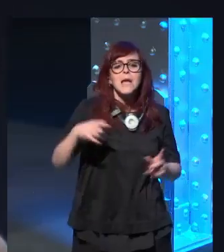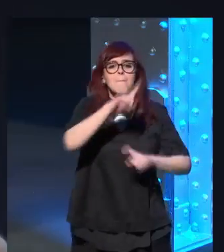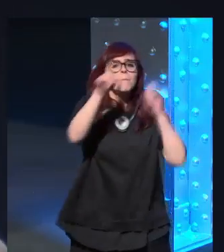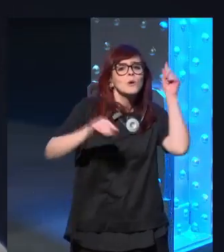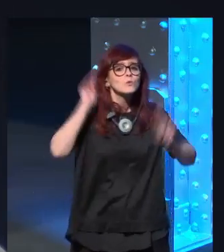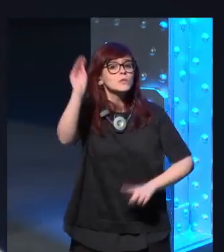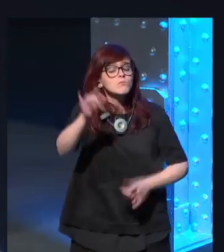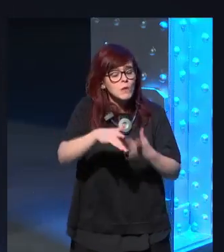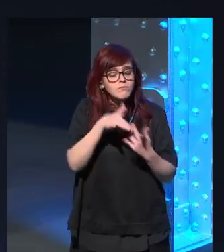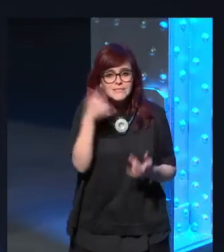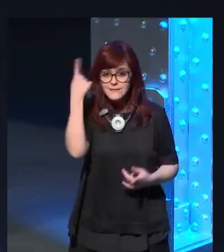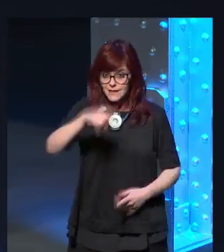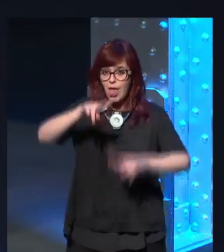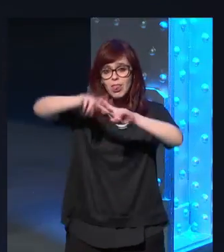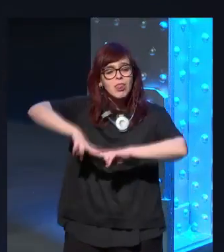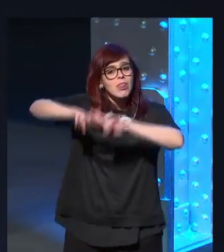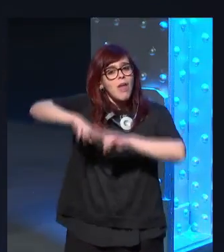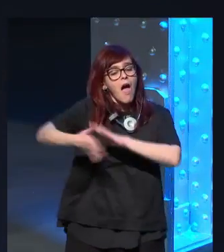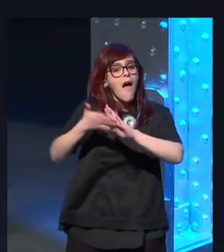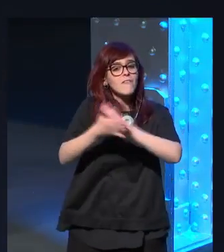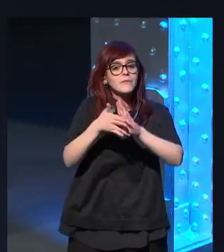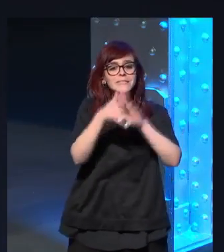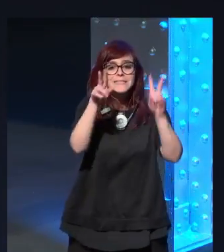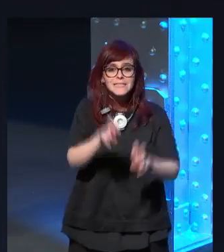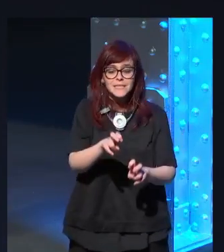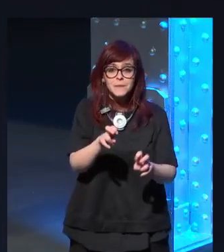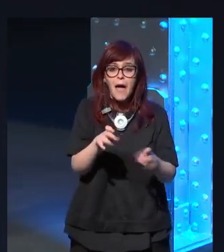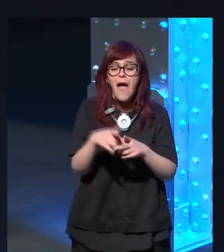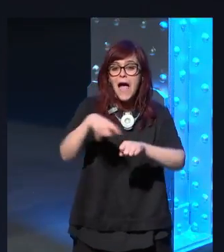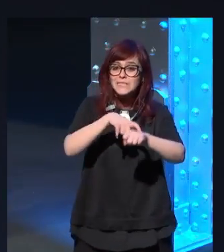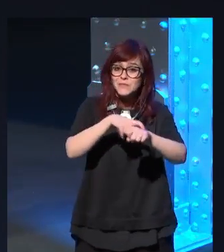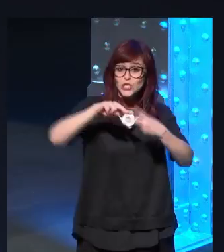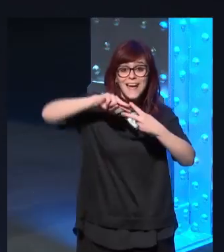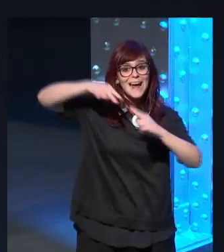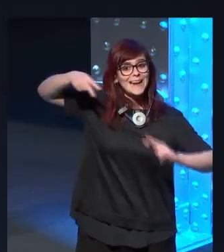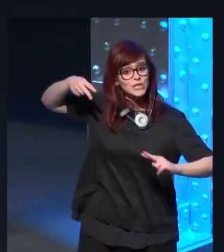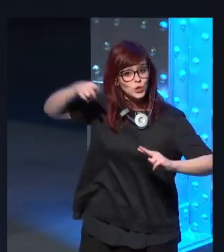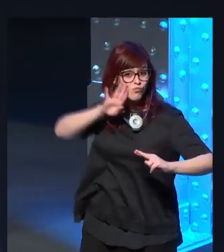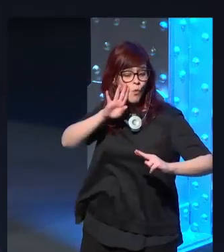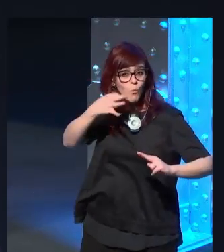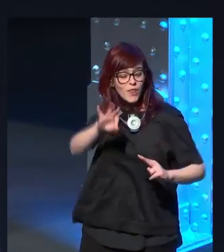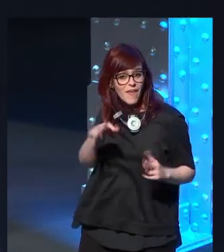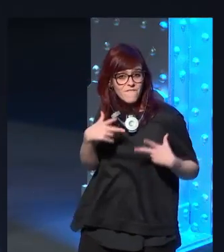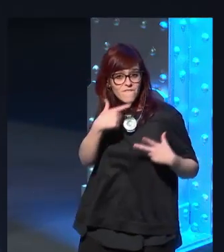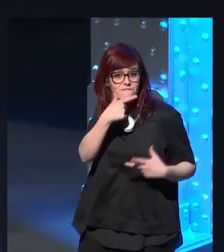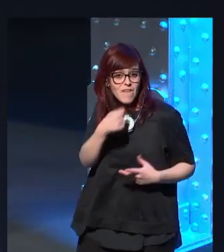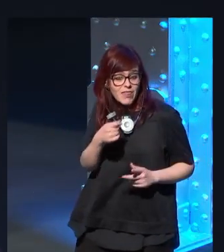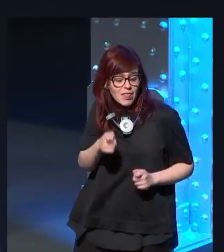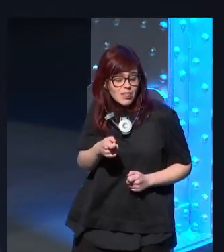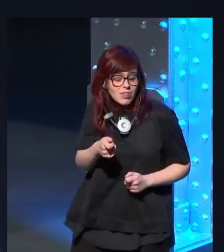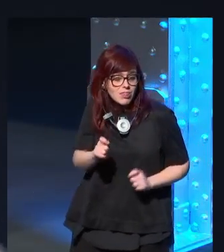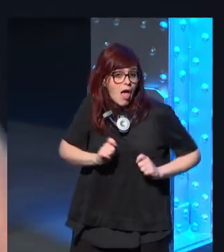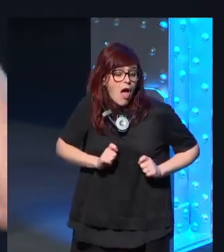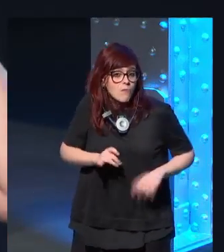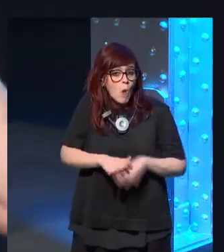I wanted to ask you something, because I know that you have done some research on this. There are certain genetic aspects that